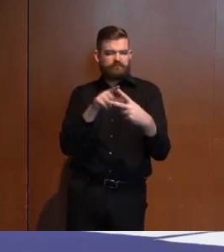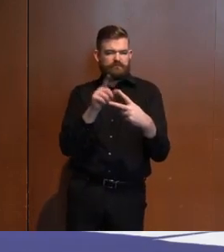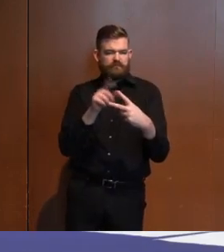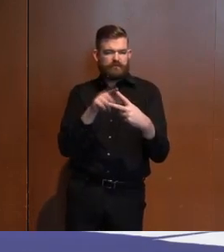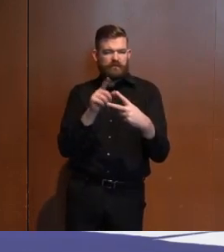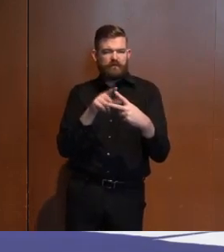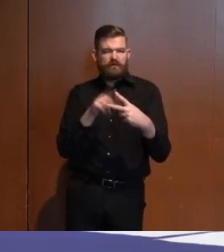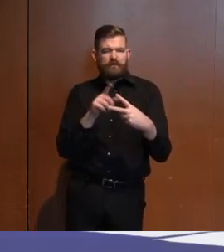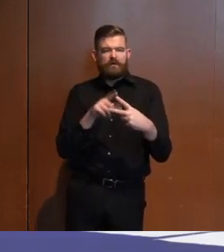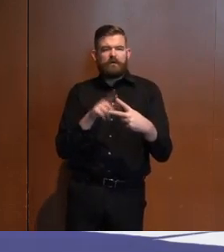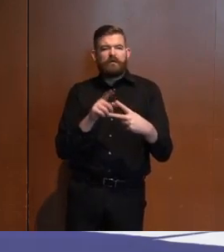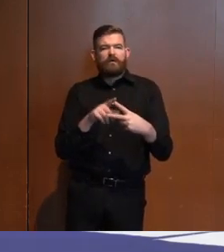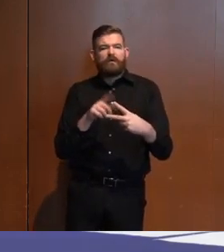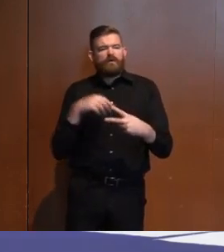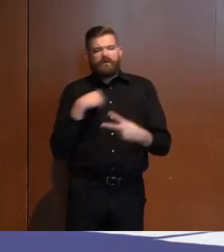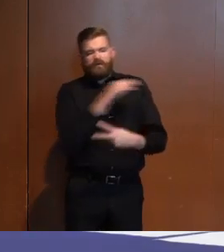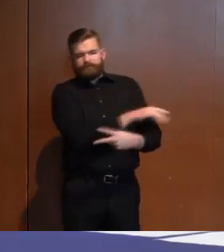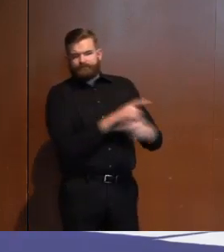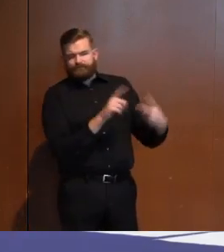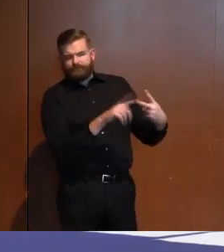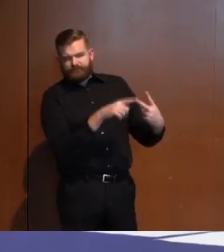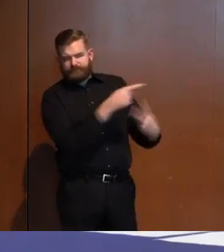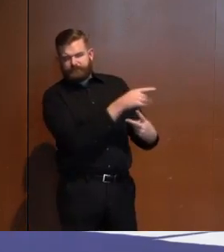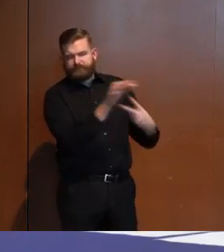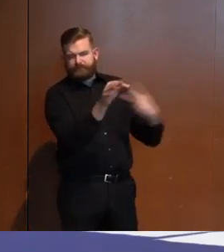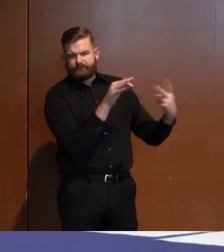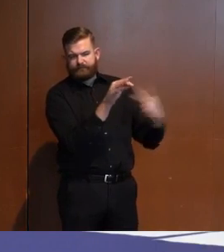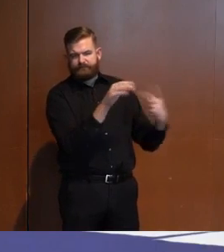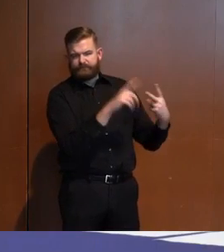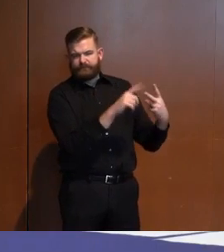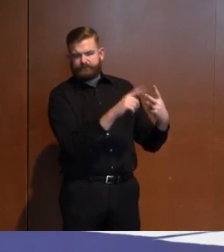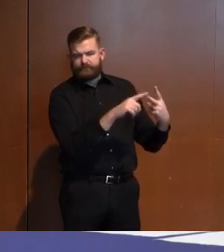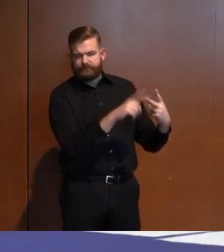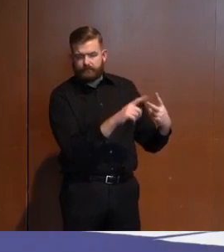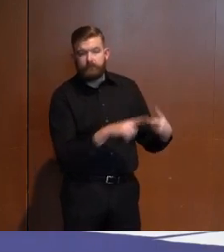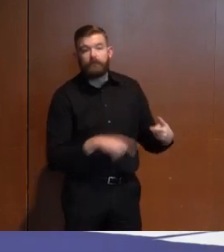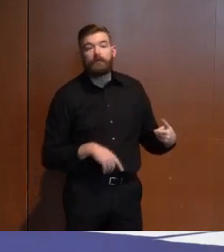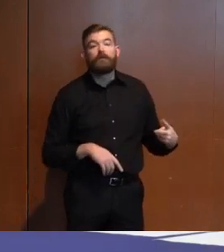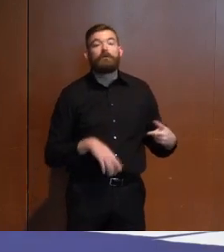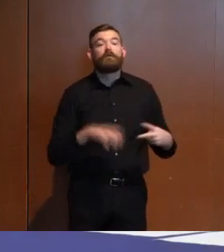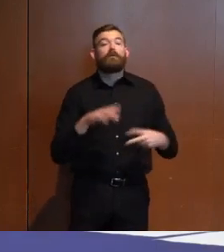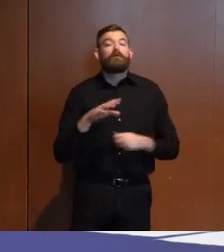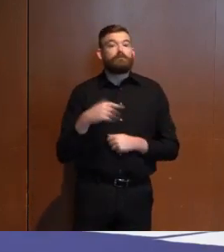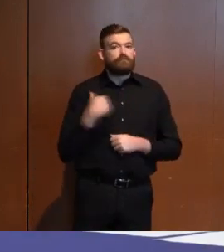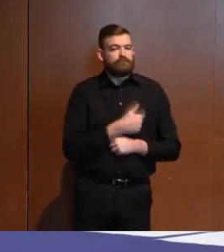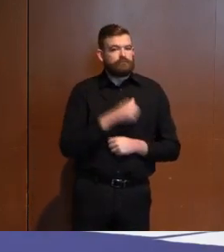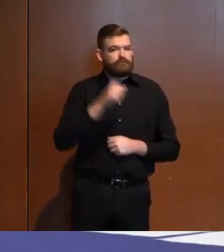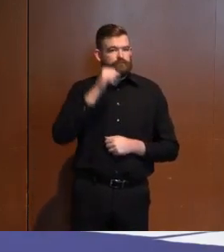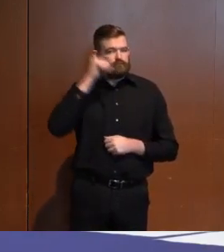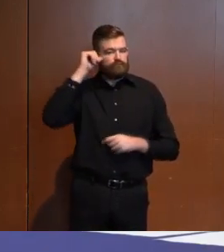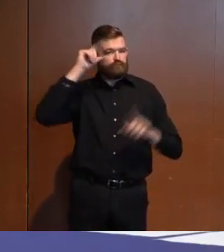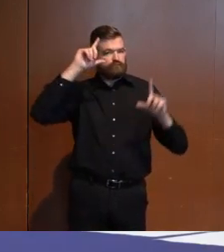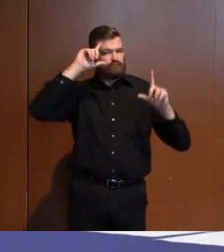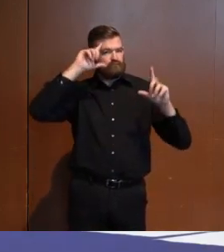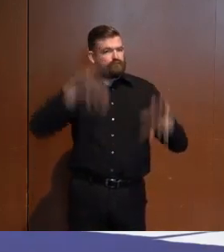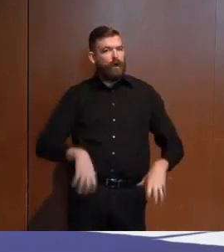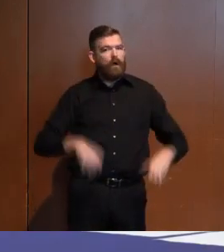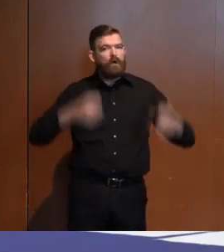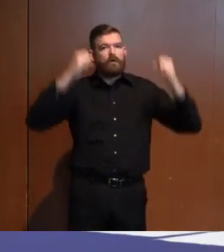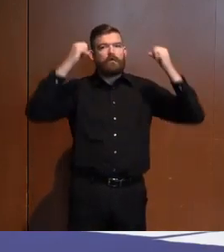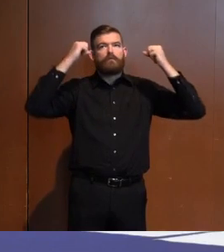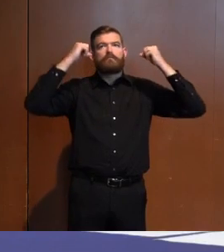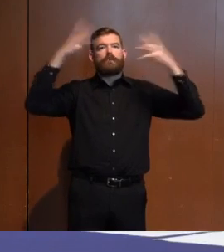not quite taken aback, by the amount of incomings we got, which is why, and again, I want to give Beth Novak, our Chief Innovation Officer, a big